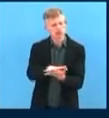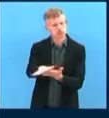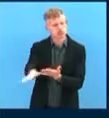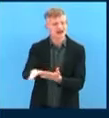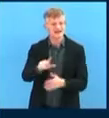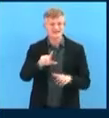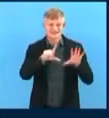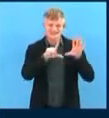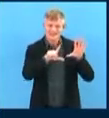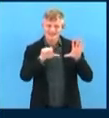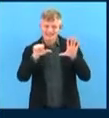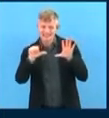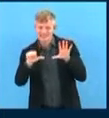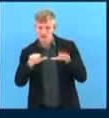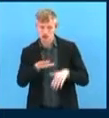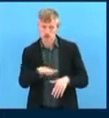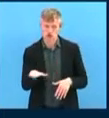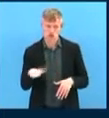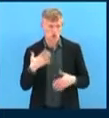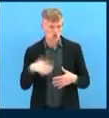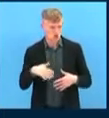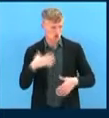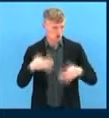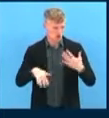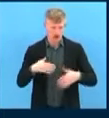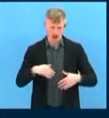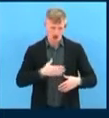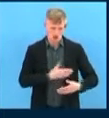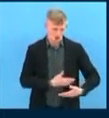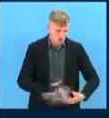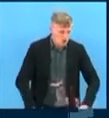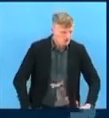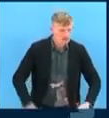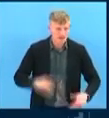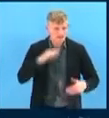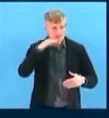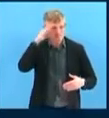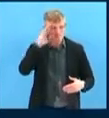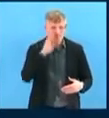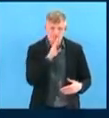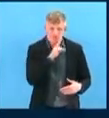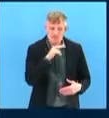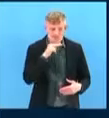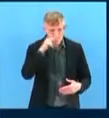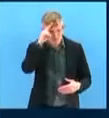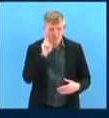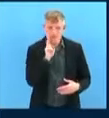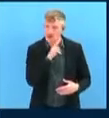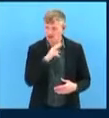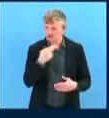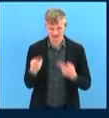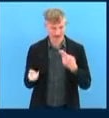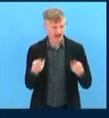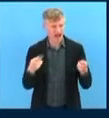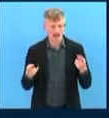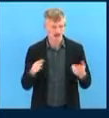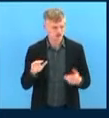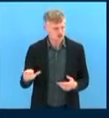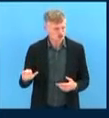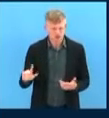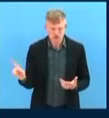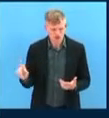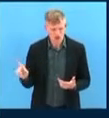were seriously wounded and lost their family, parents. Children shouldn't be victims of any crime or terror, as